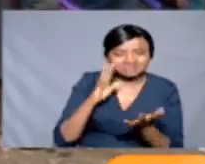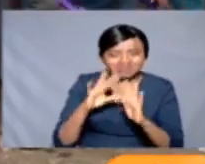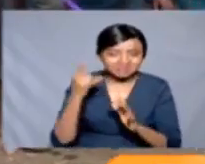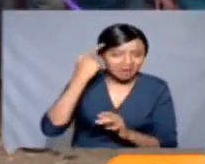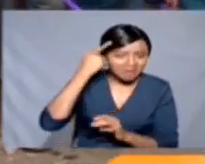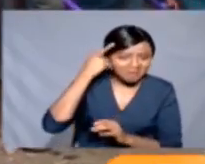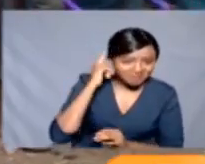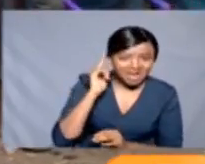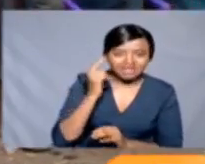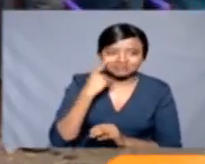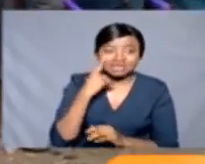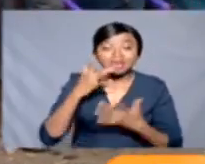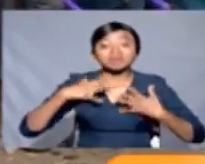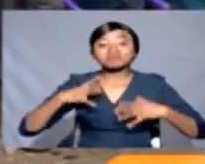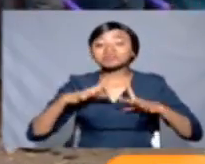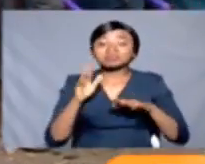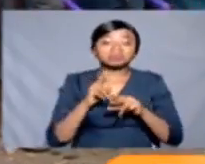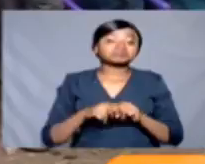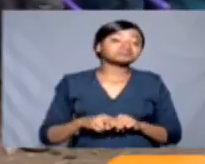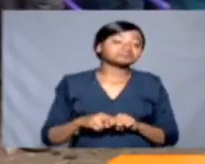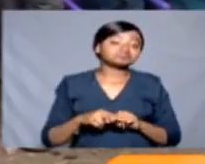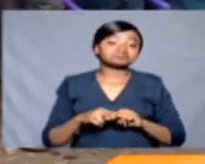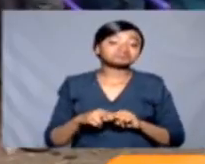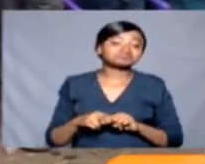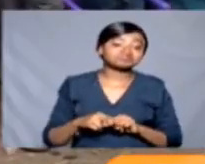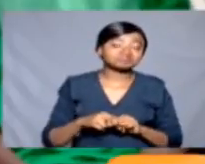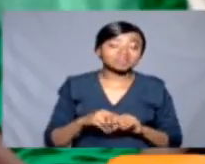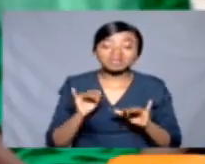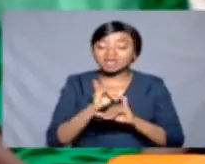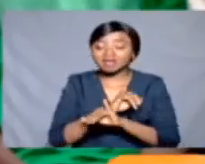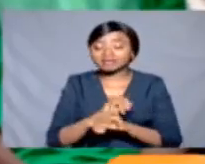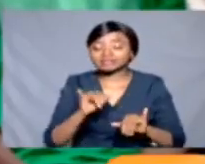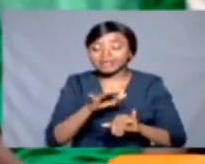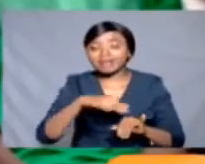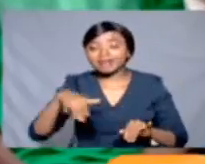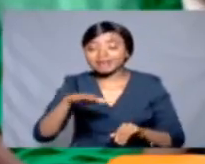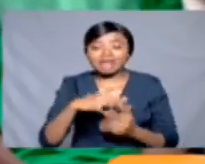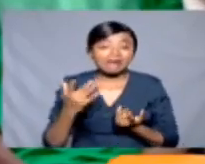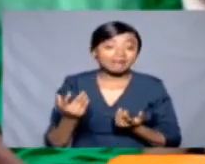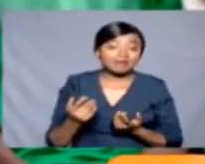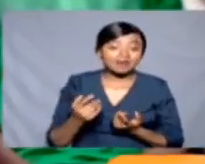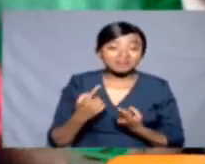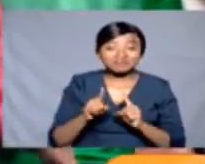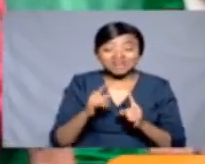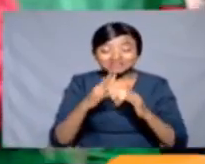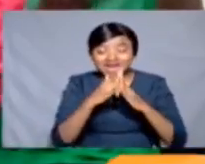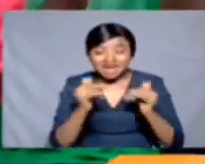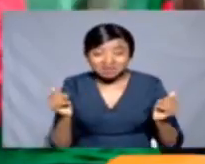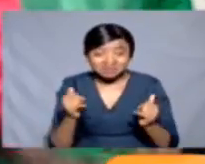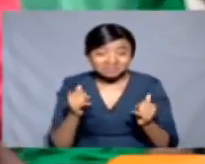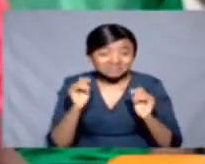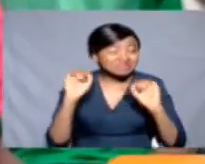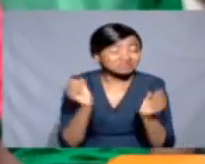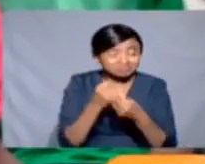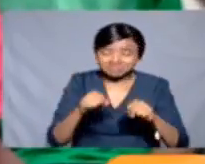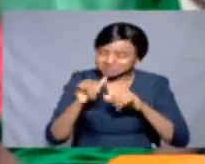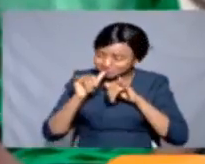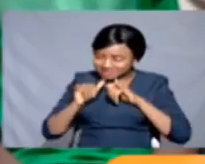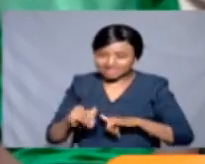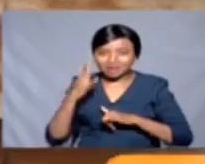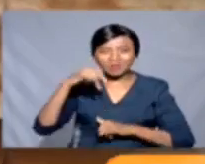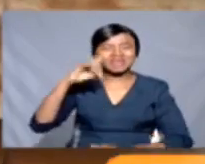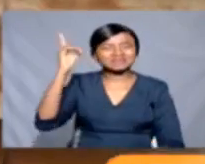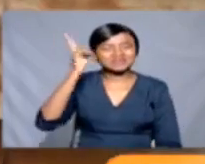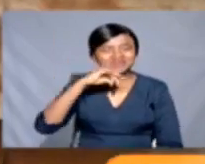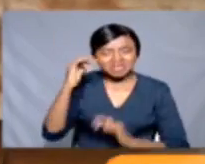released. We find residents seated outside a plain area. Their houses are not accommodative at this time due to